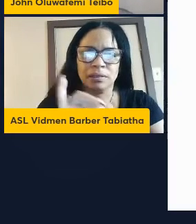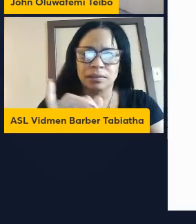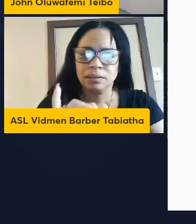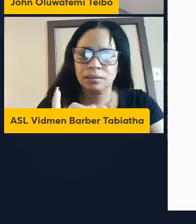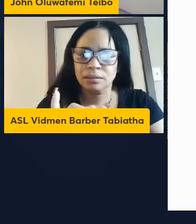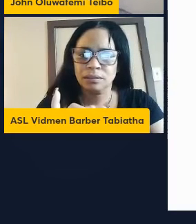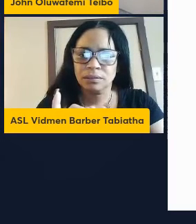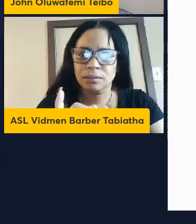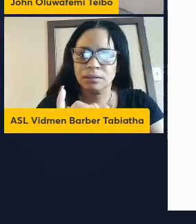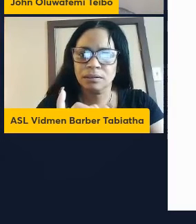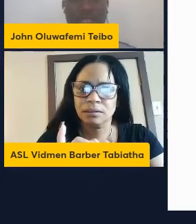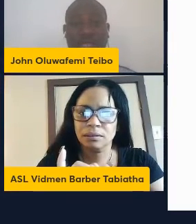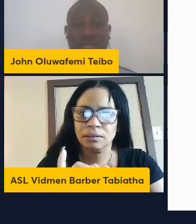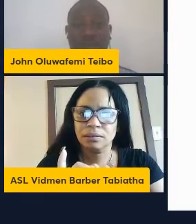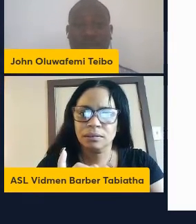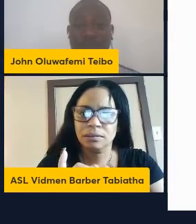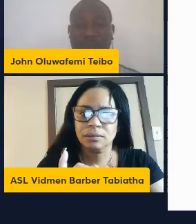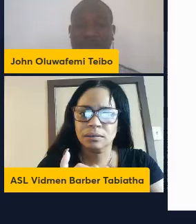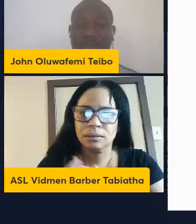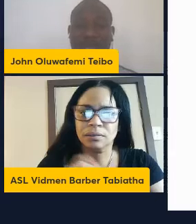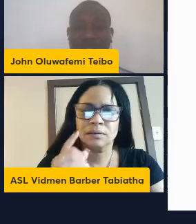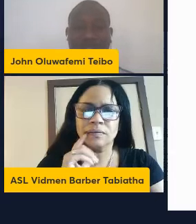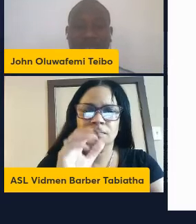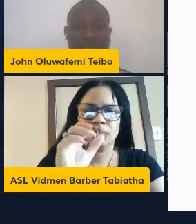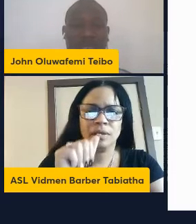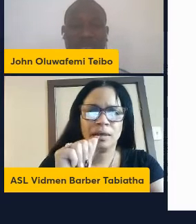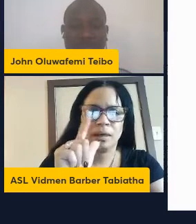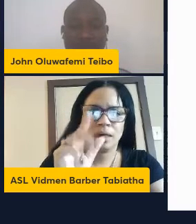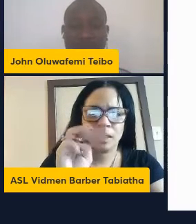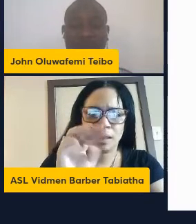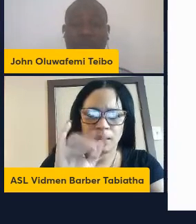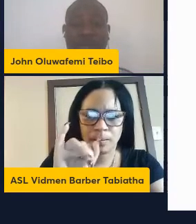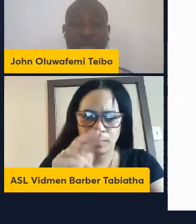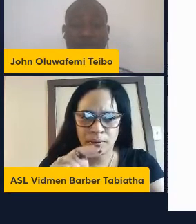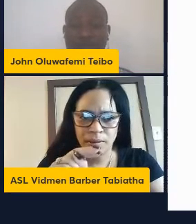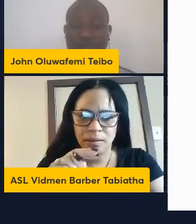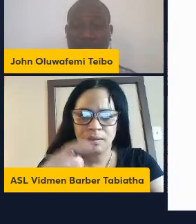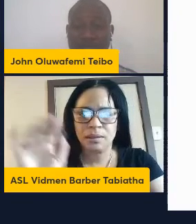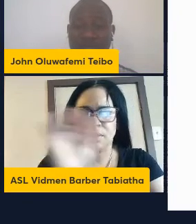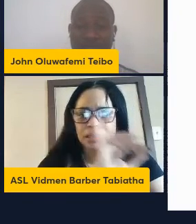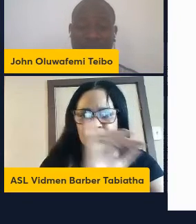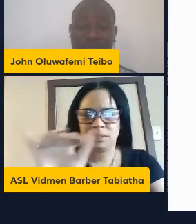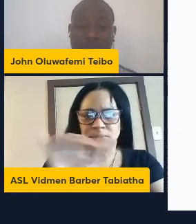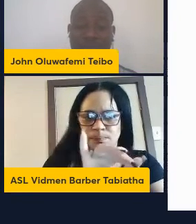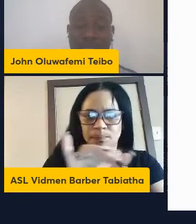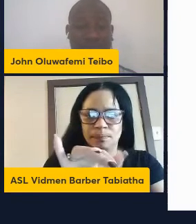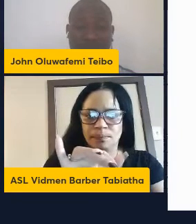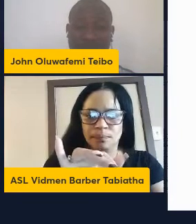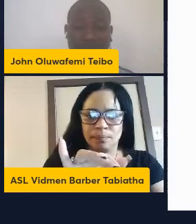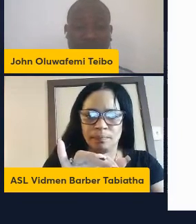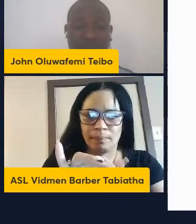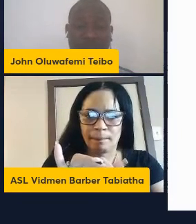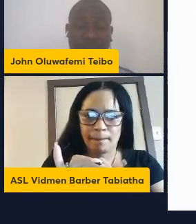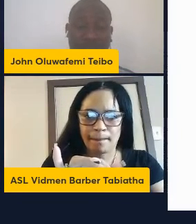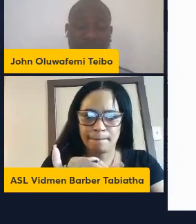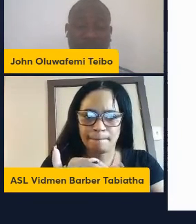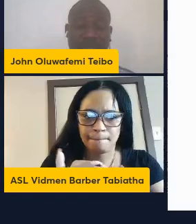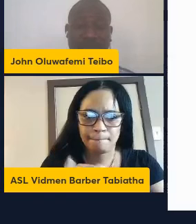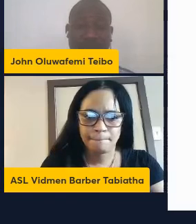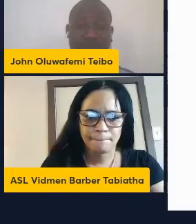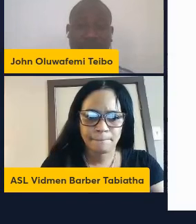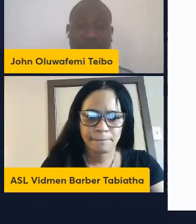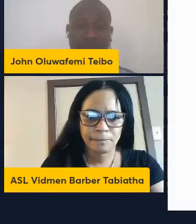as because the 0% AB plasma actually had human albumin and recombinant insulin.